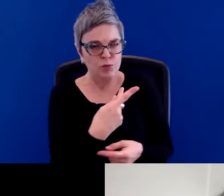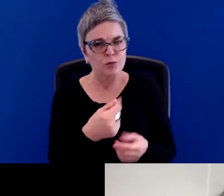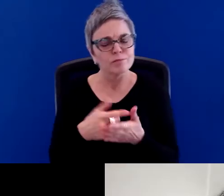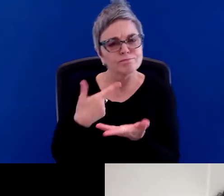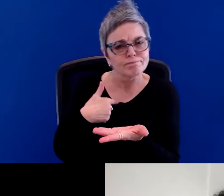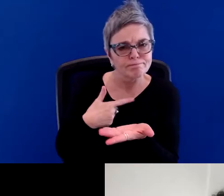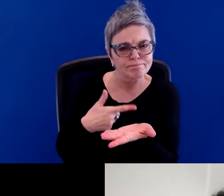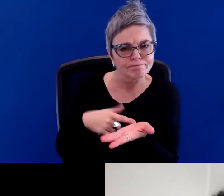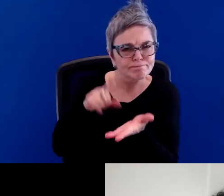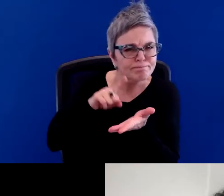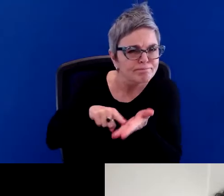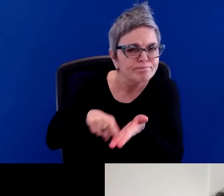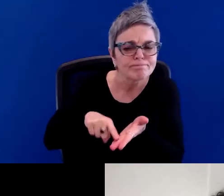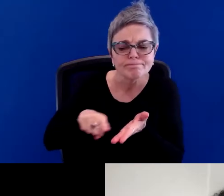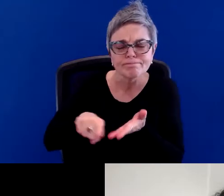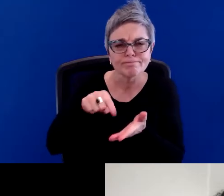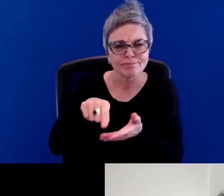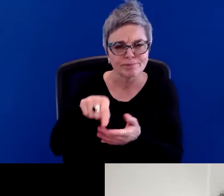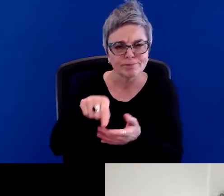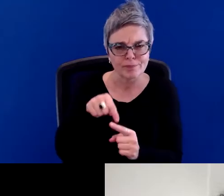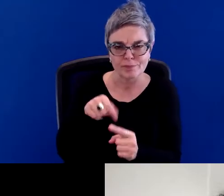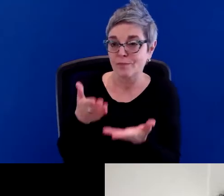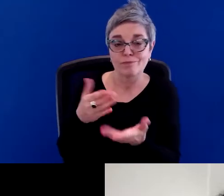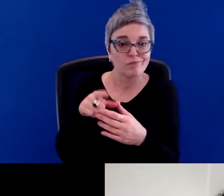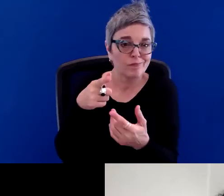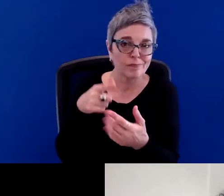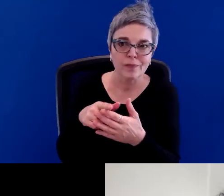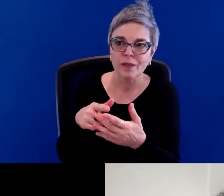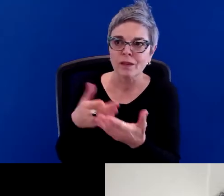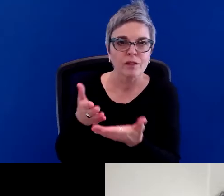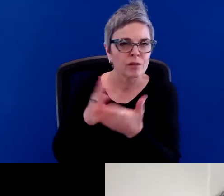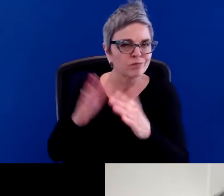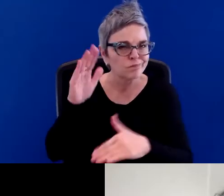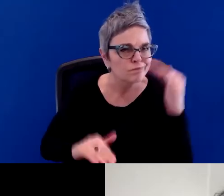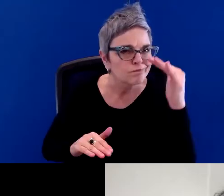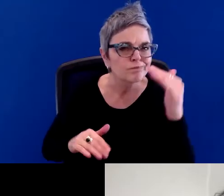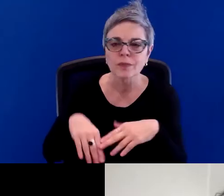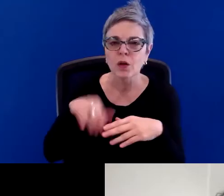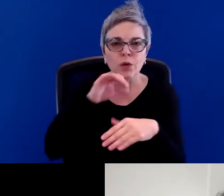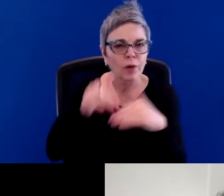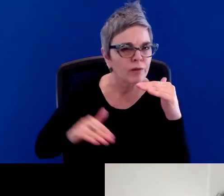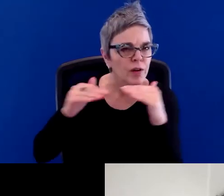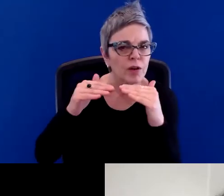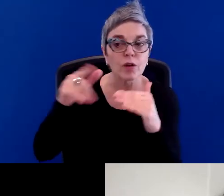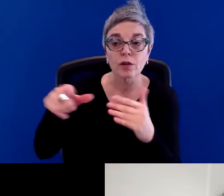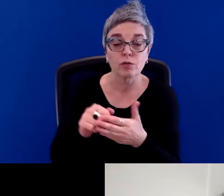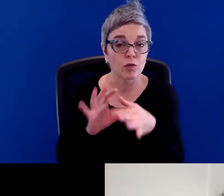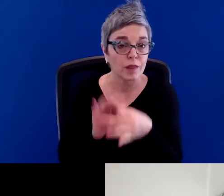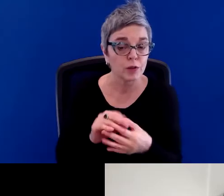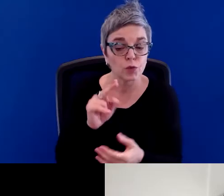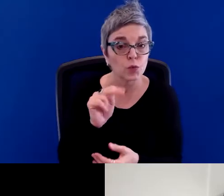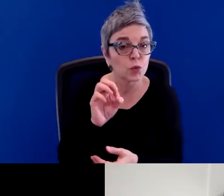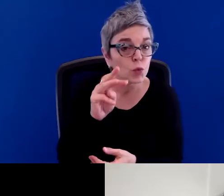possibly be occurring not only in news discourses, but in digital discourses as well. And we also